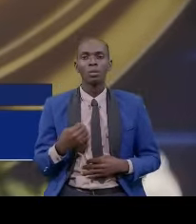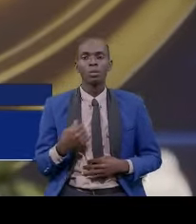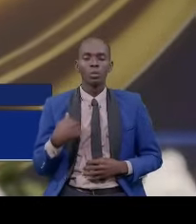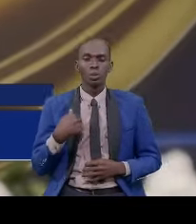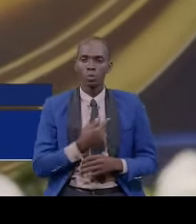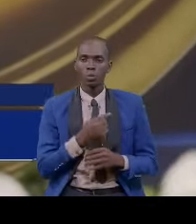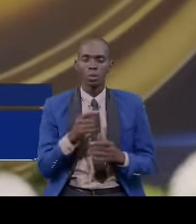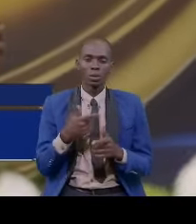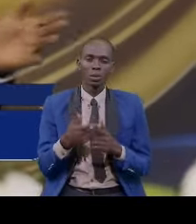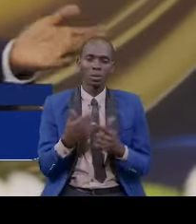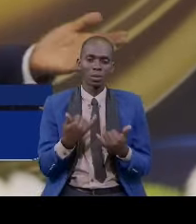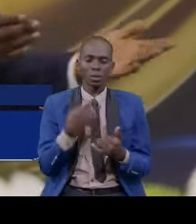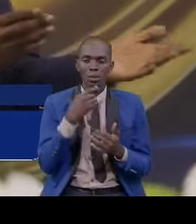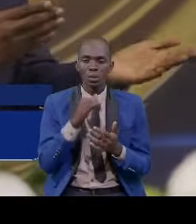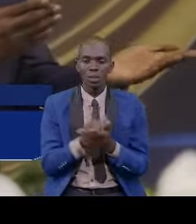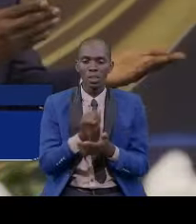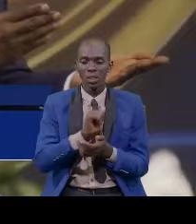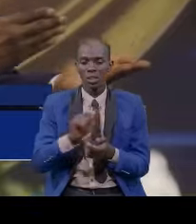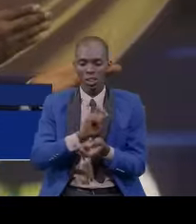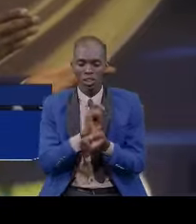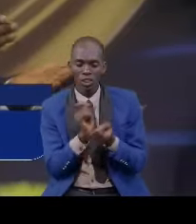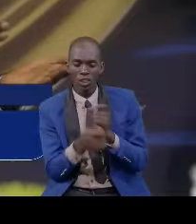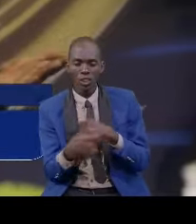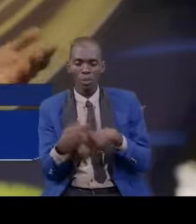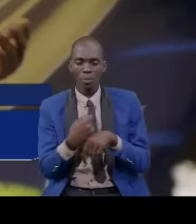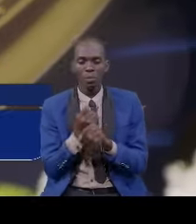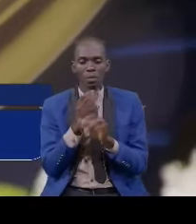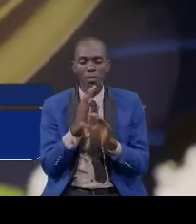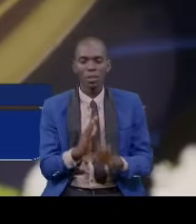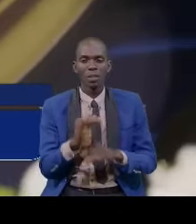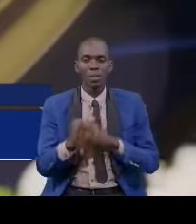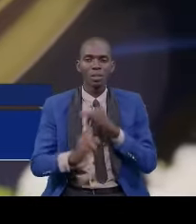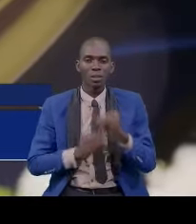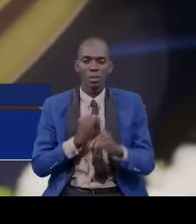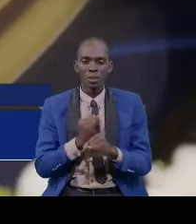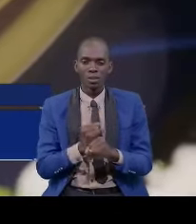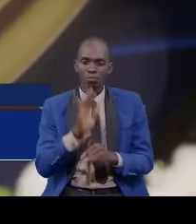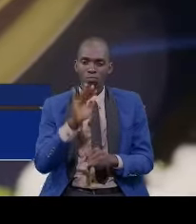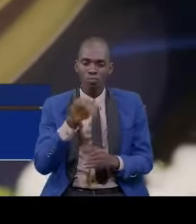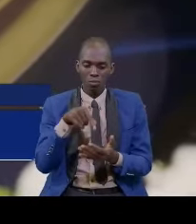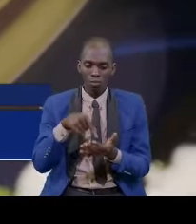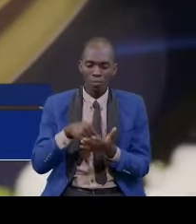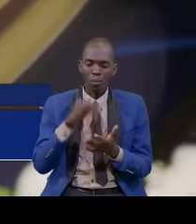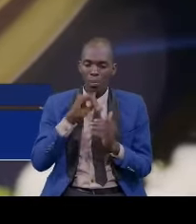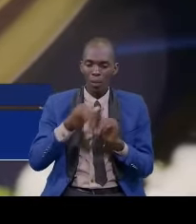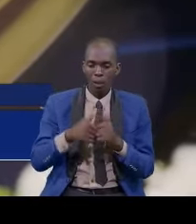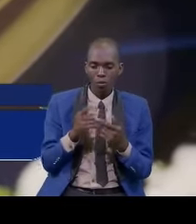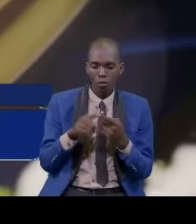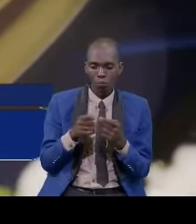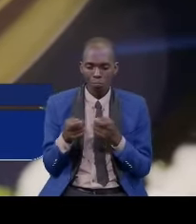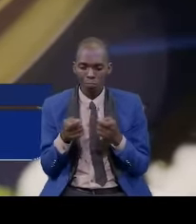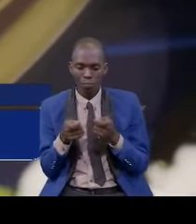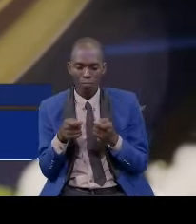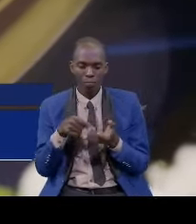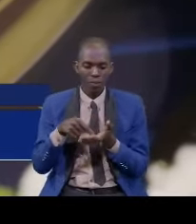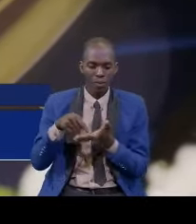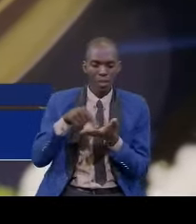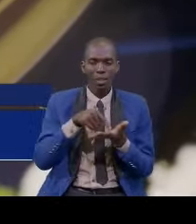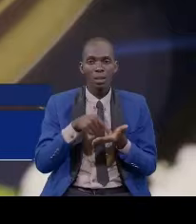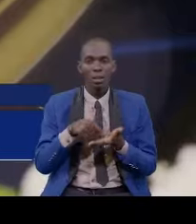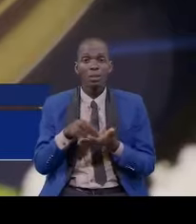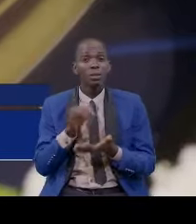for change and many other stuff that you see the whole world is clamoring for today. There is evidence that the world is not at its